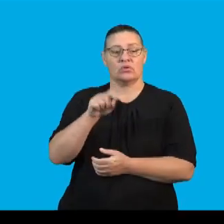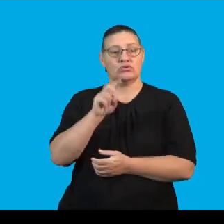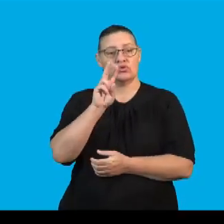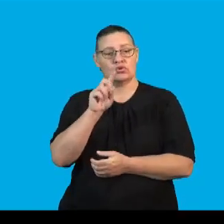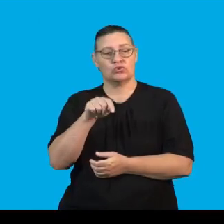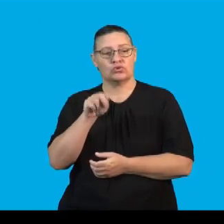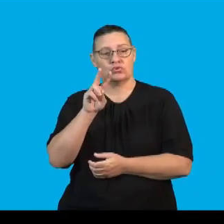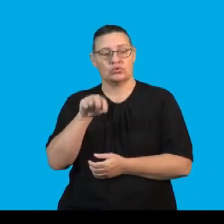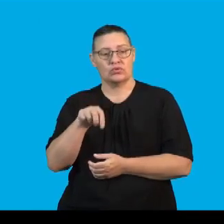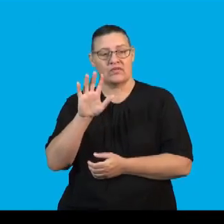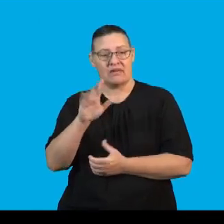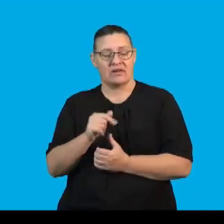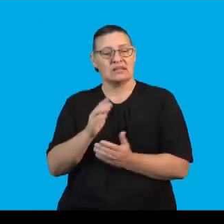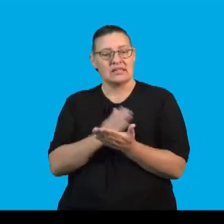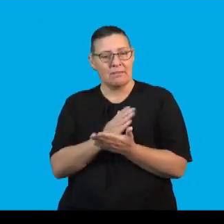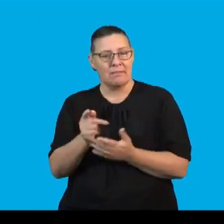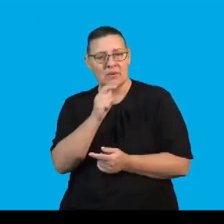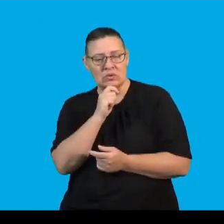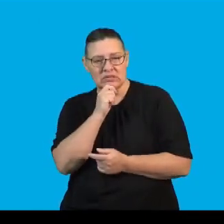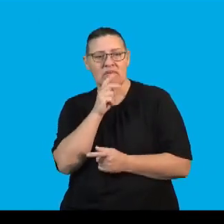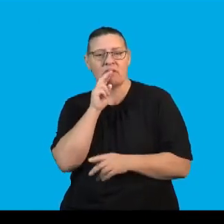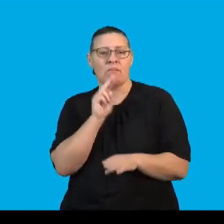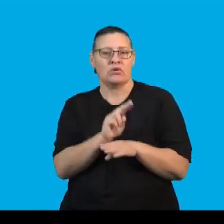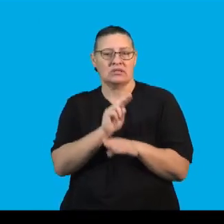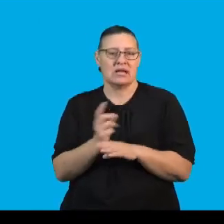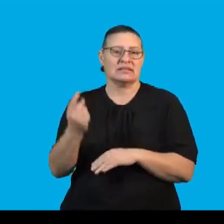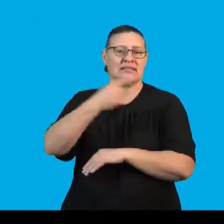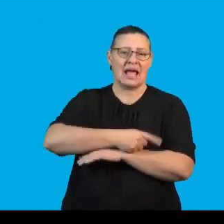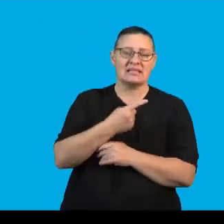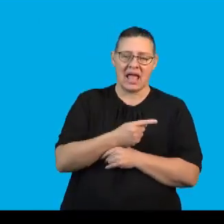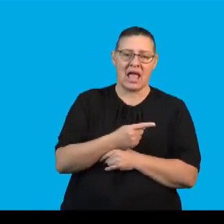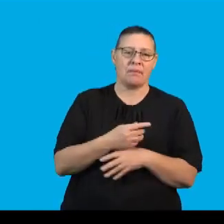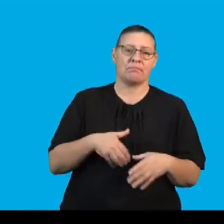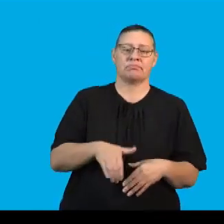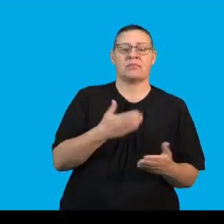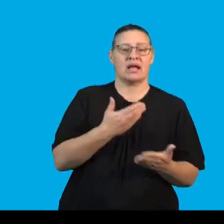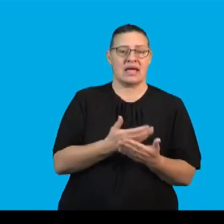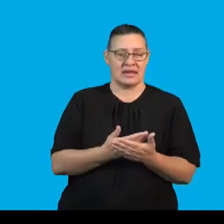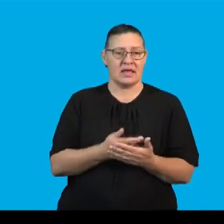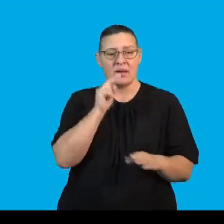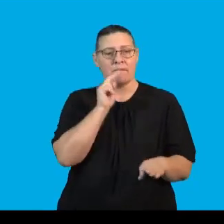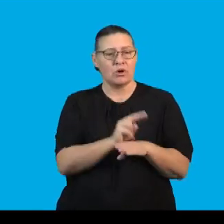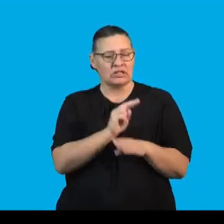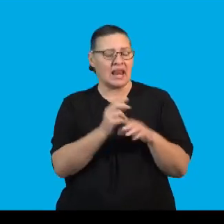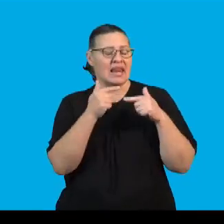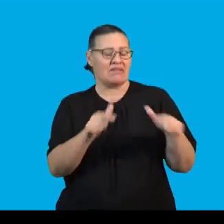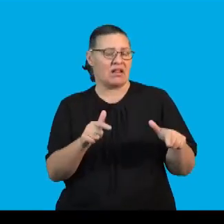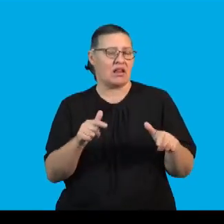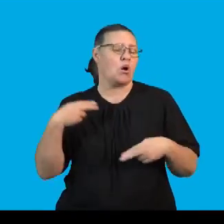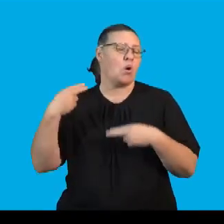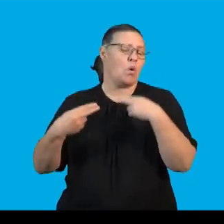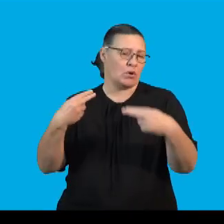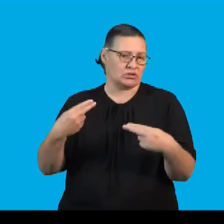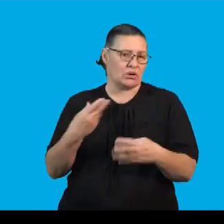Question 225, some females use ovulation monitors so that they can be aware of the days when they are fertile. These monitors measure the level